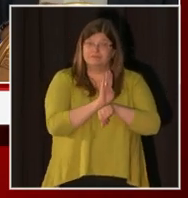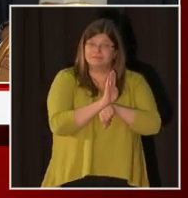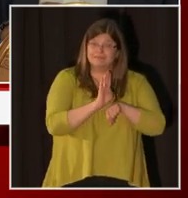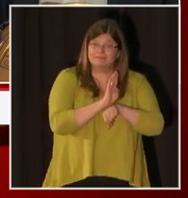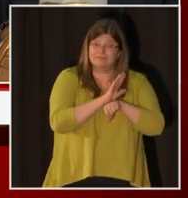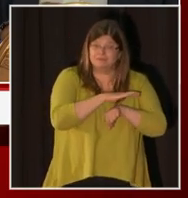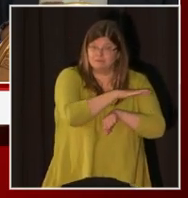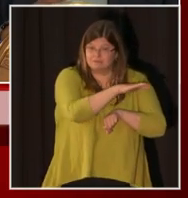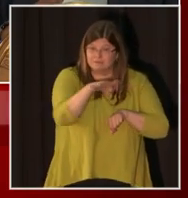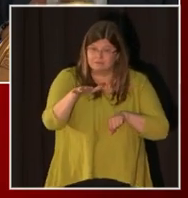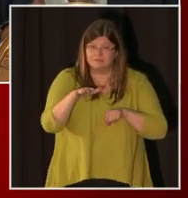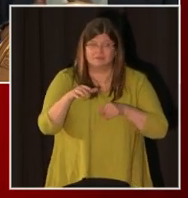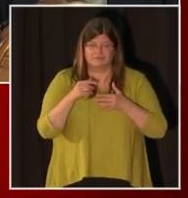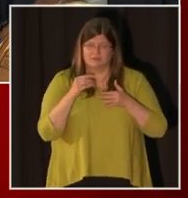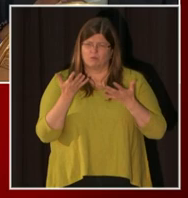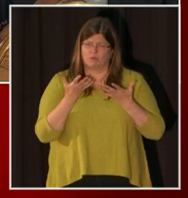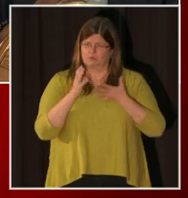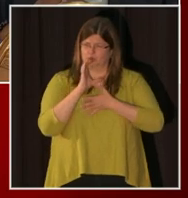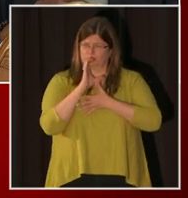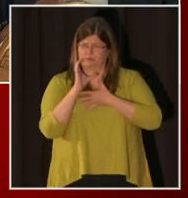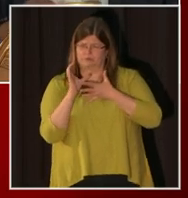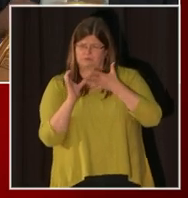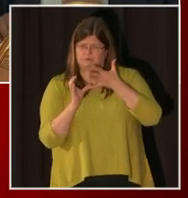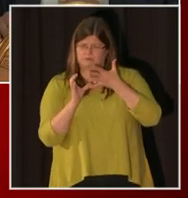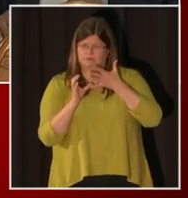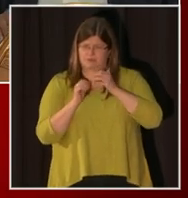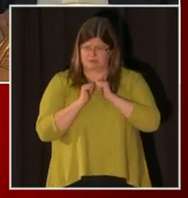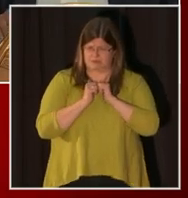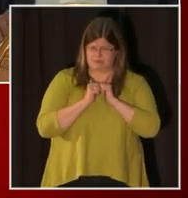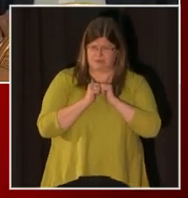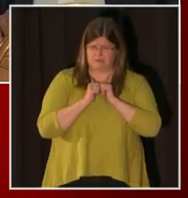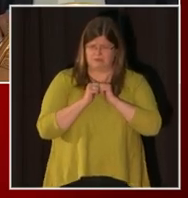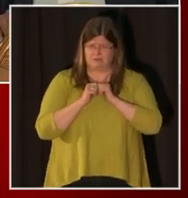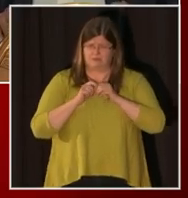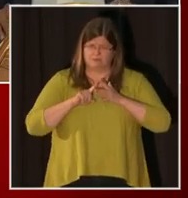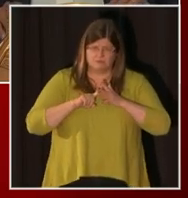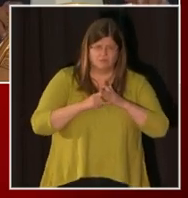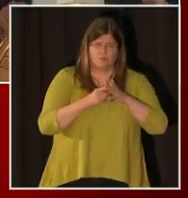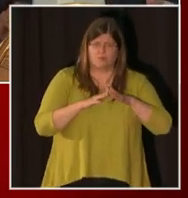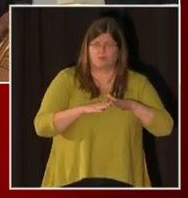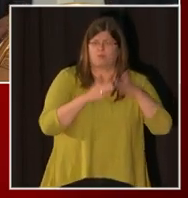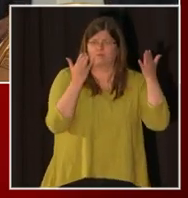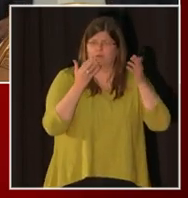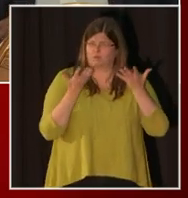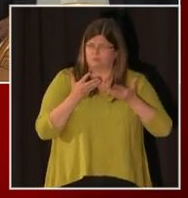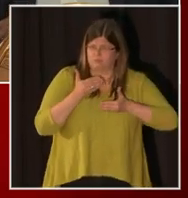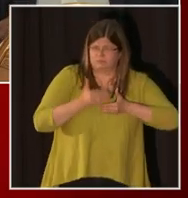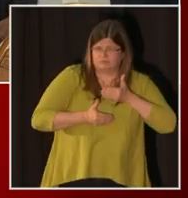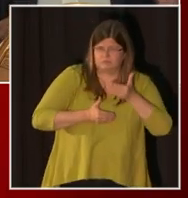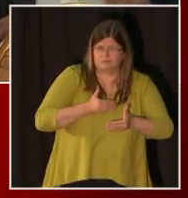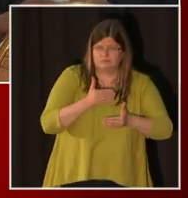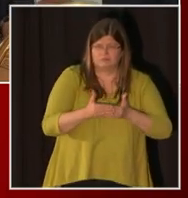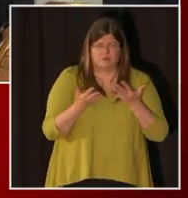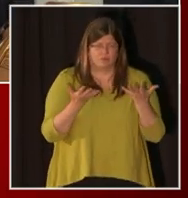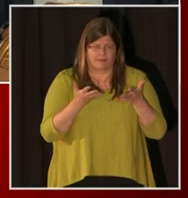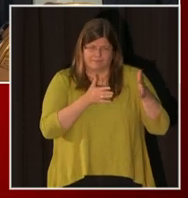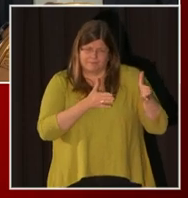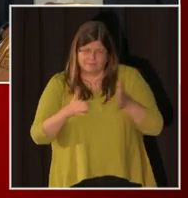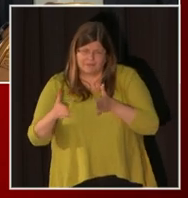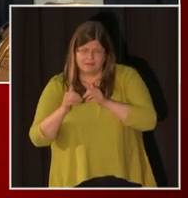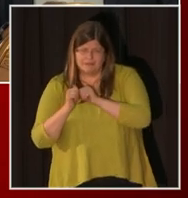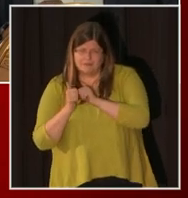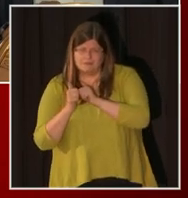when to reopen and what we're doing to plan for that.